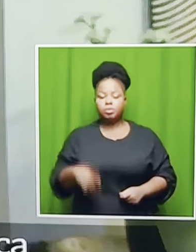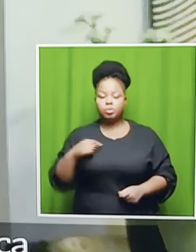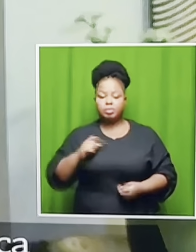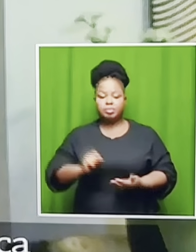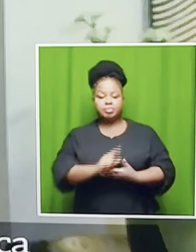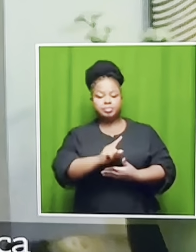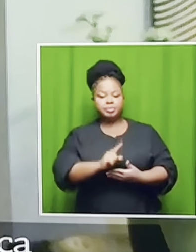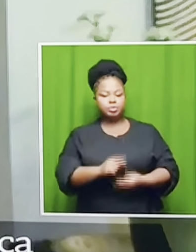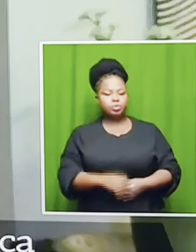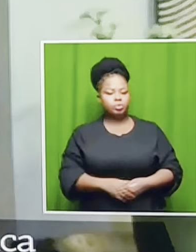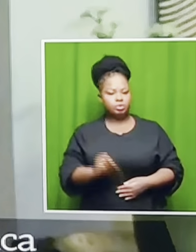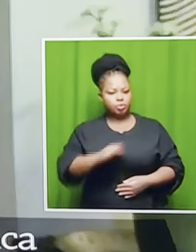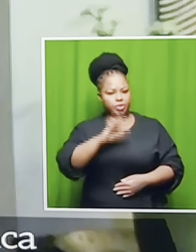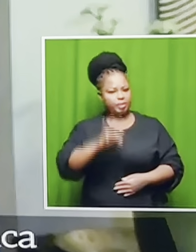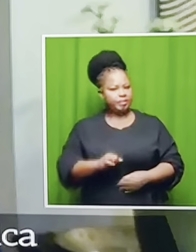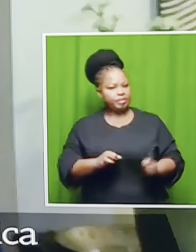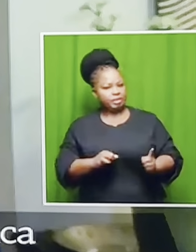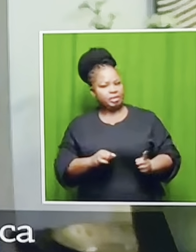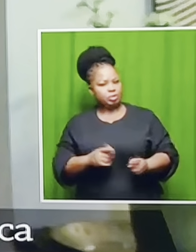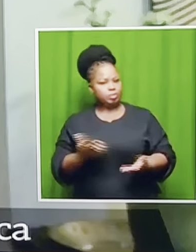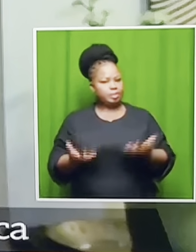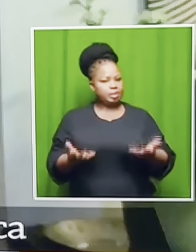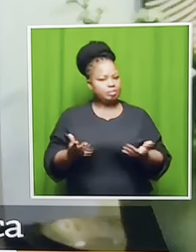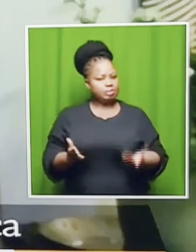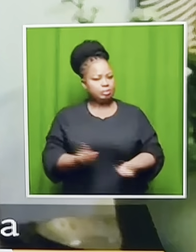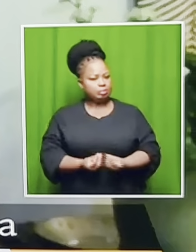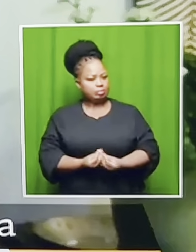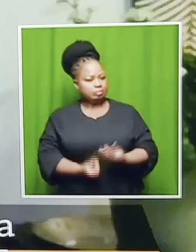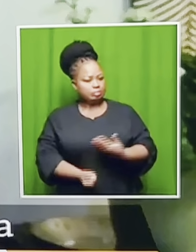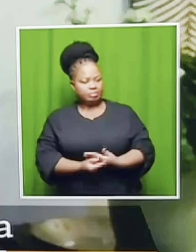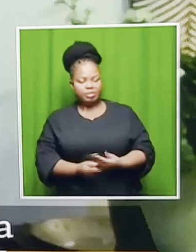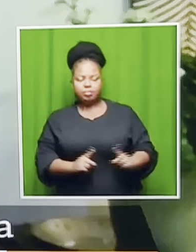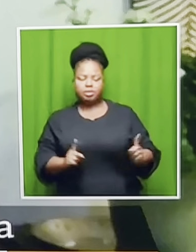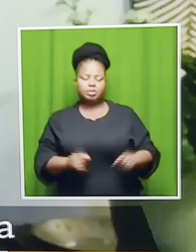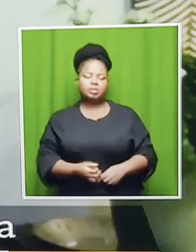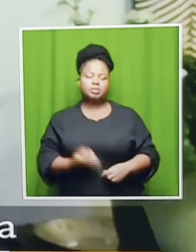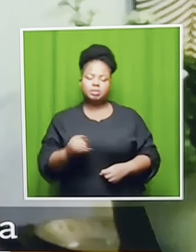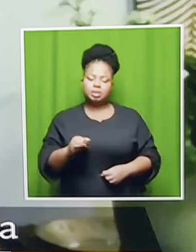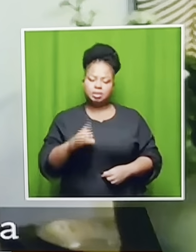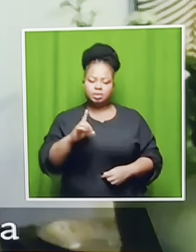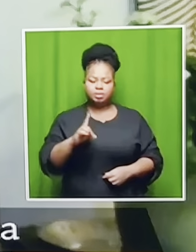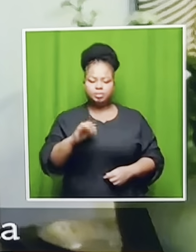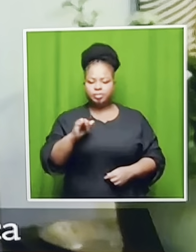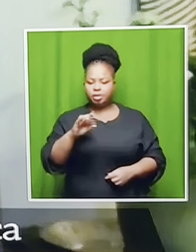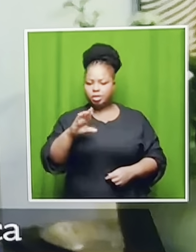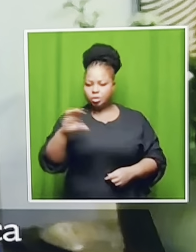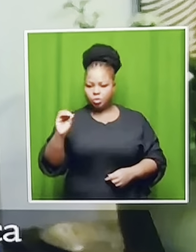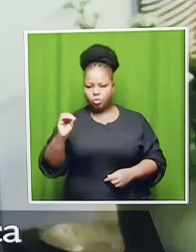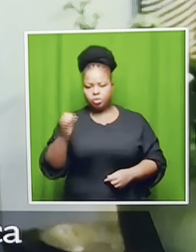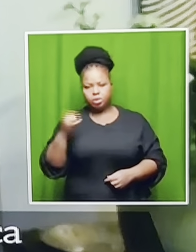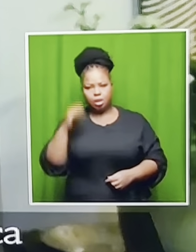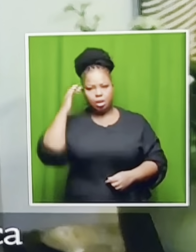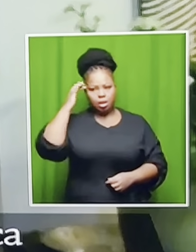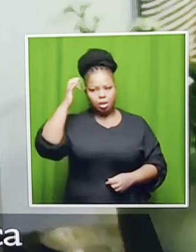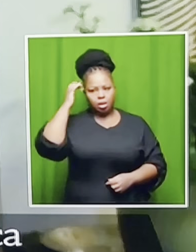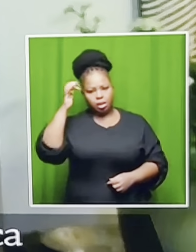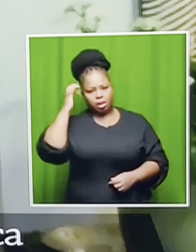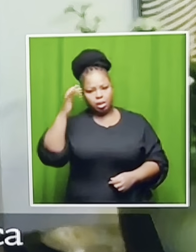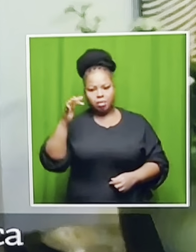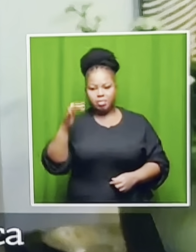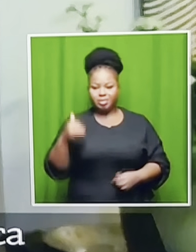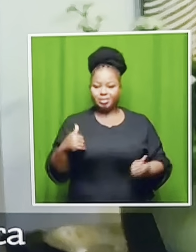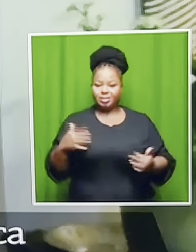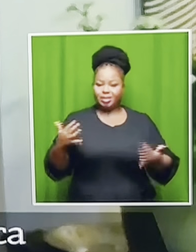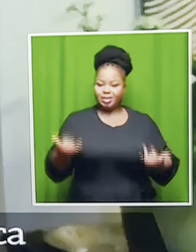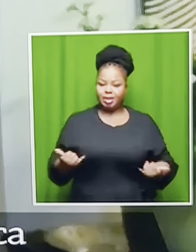Africa's ambassador to say, is there some early reaction here? But I'm sure DIRCO is still digesting this information. I'm sure they weren't expecting to be starting